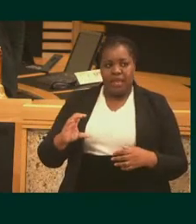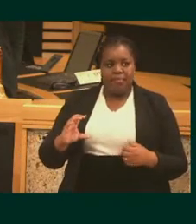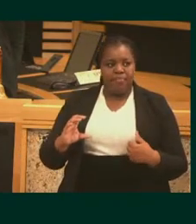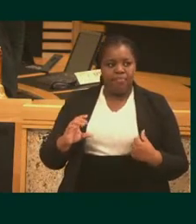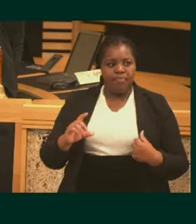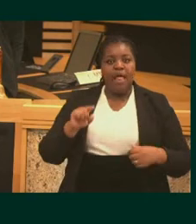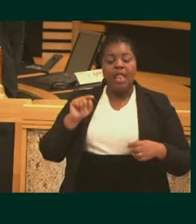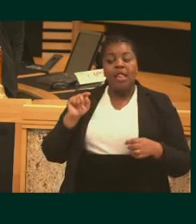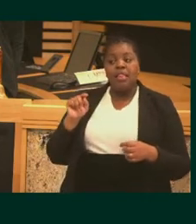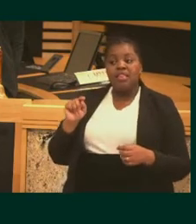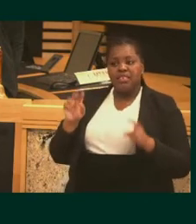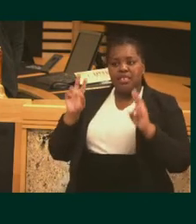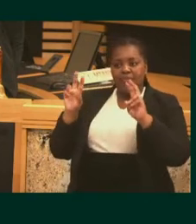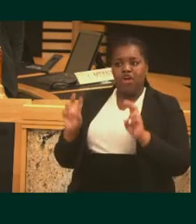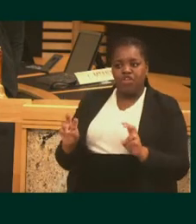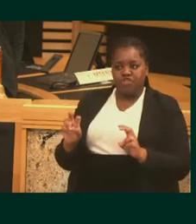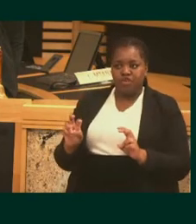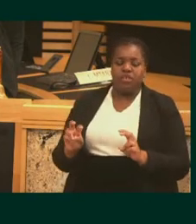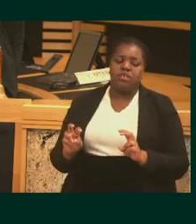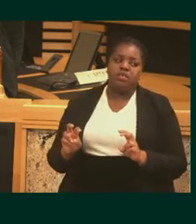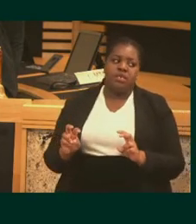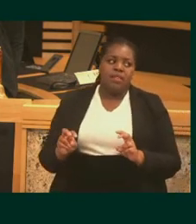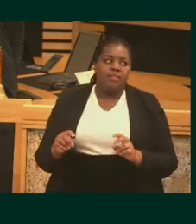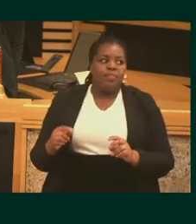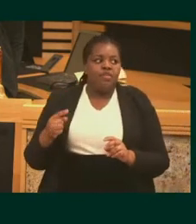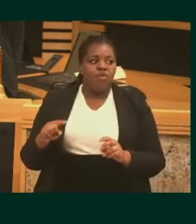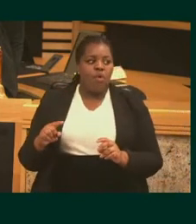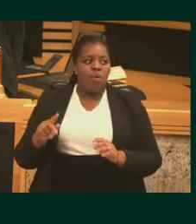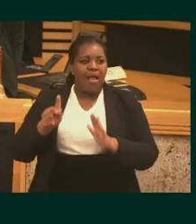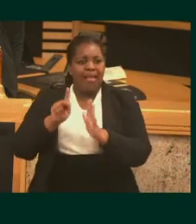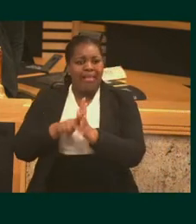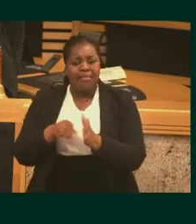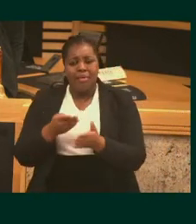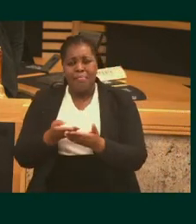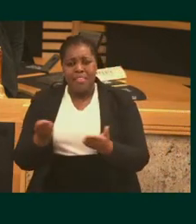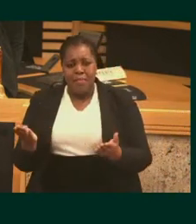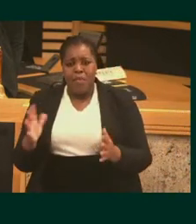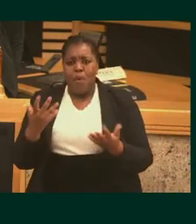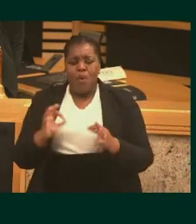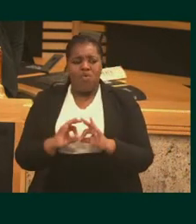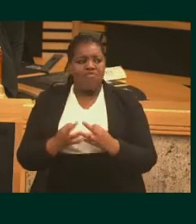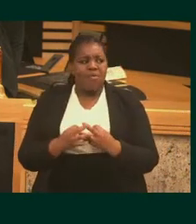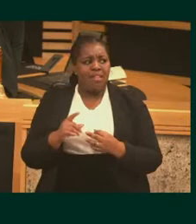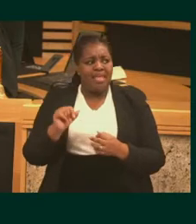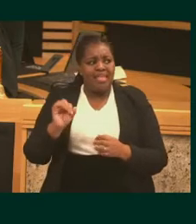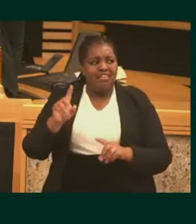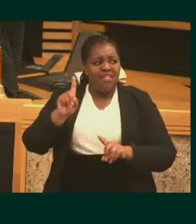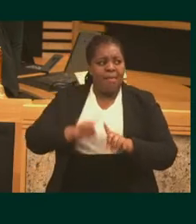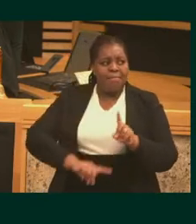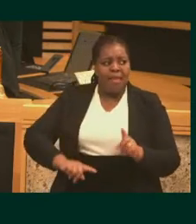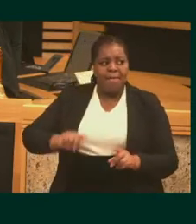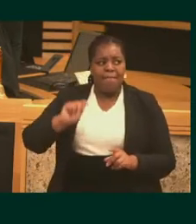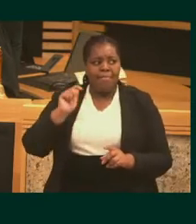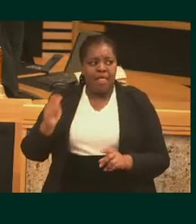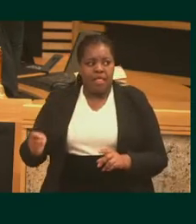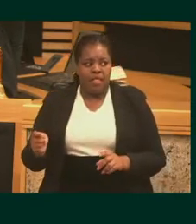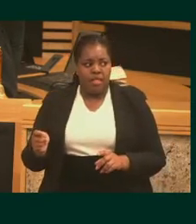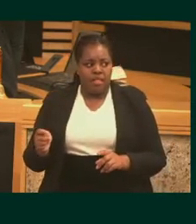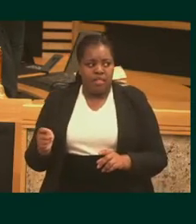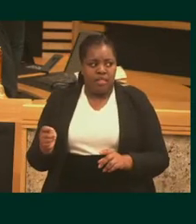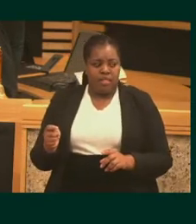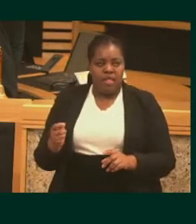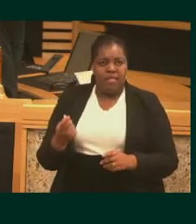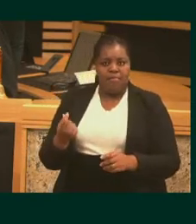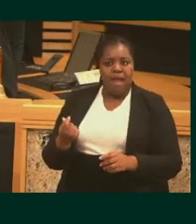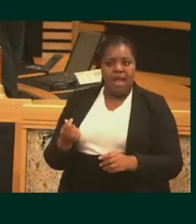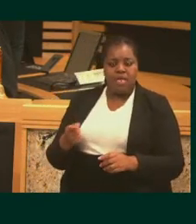subject to extortion syndicates who kidnapped them or their families if they fail to pay exorbitant extortion